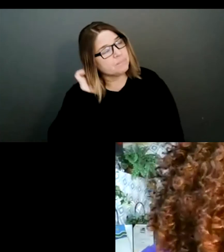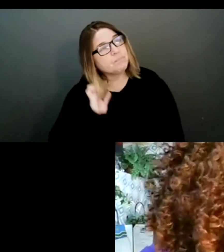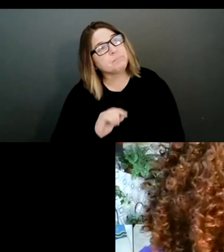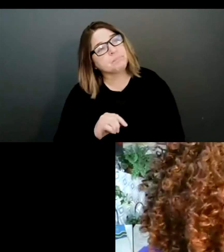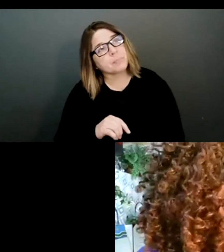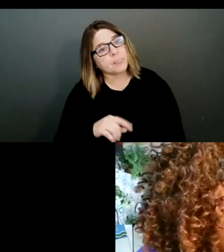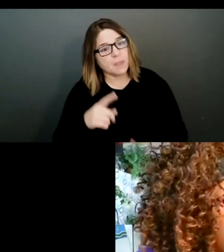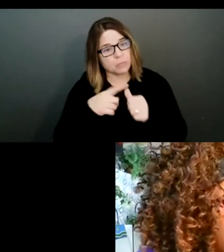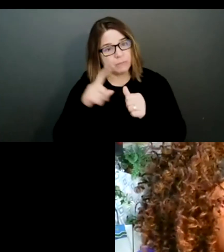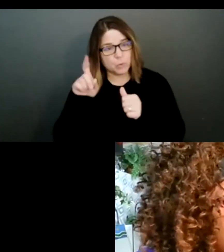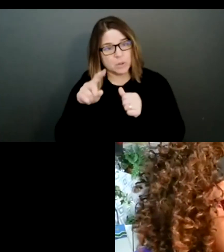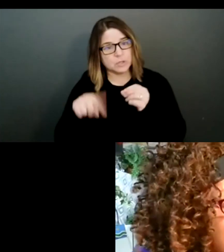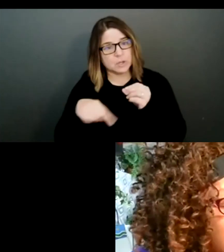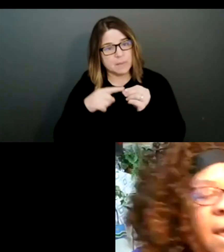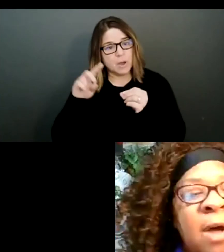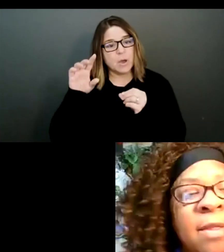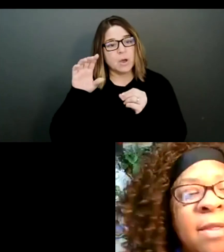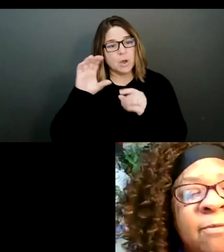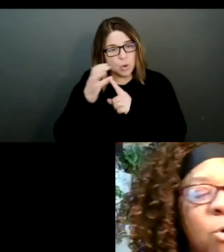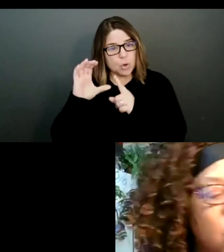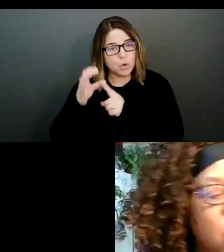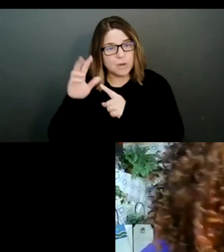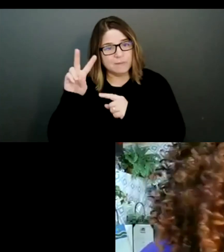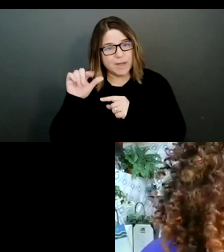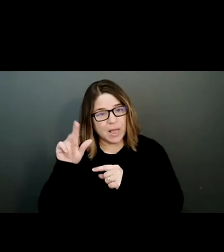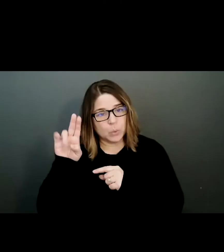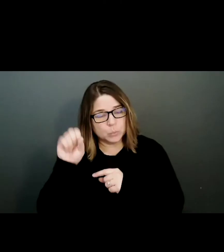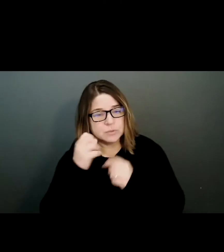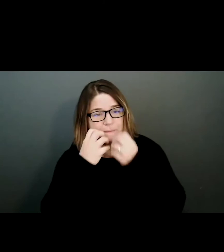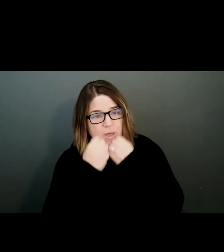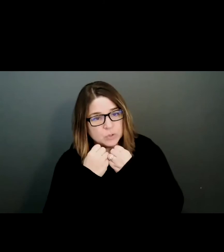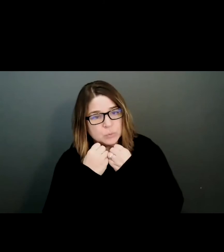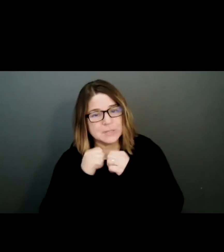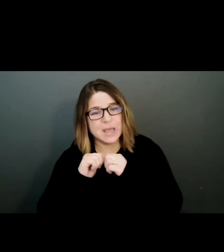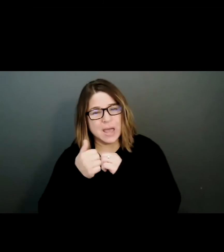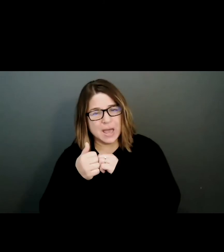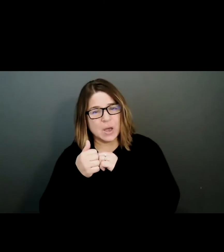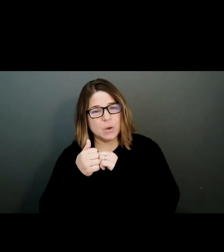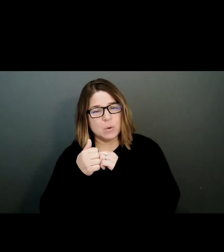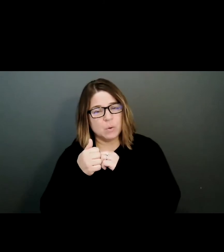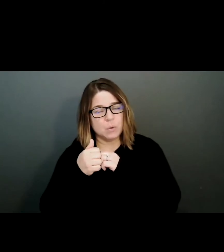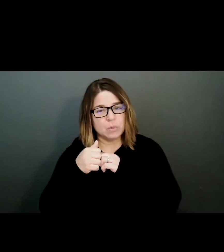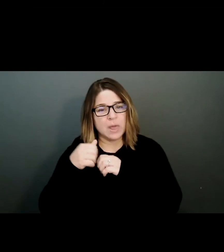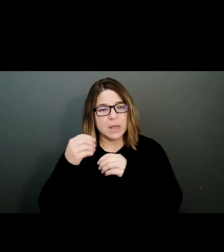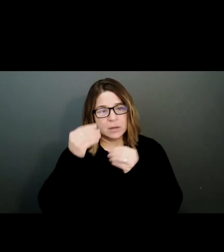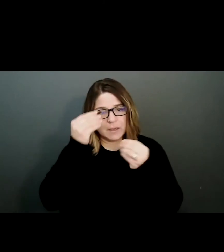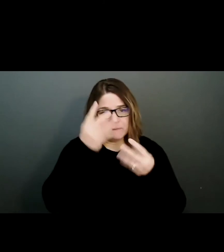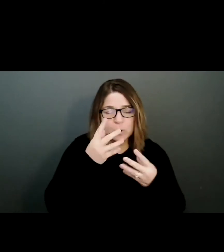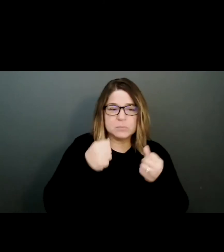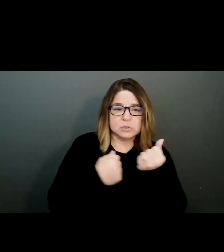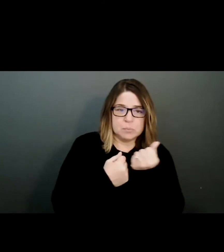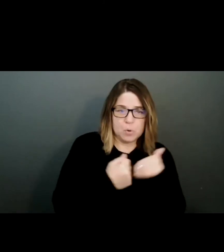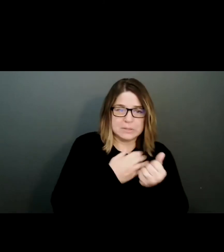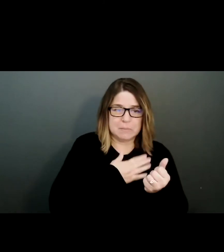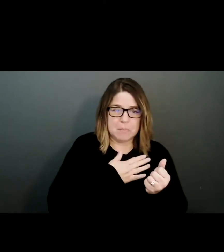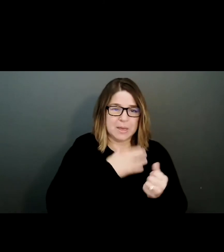has to do with cultural values and how that informs and supports the experiences that I have as a caregiver.